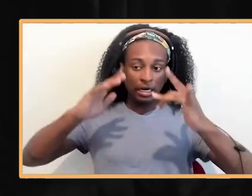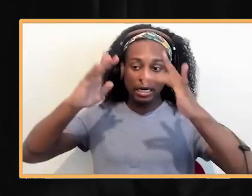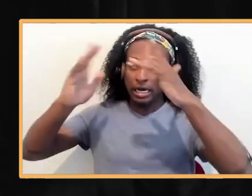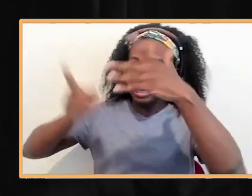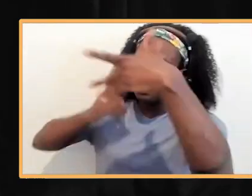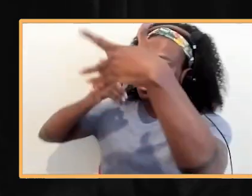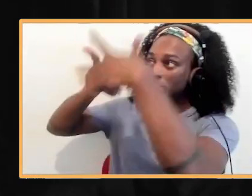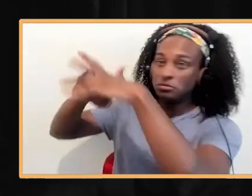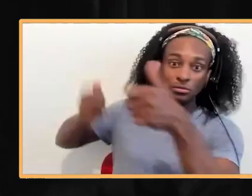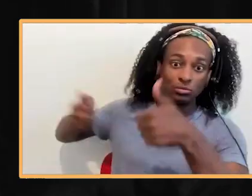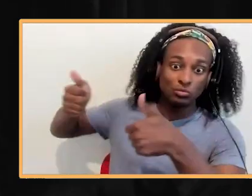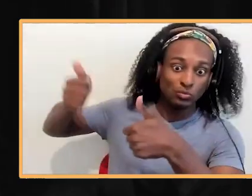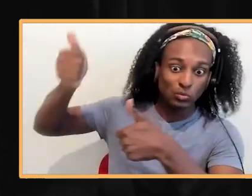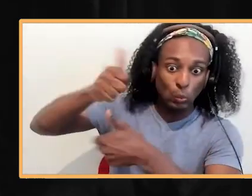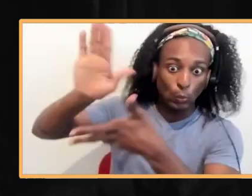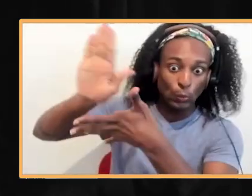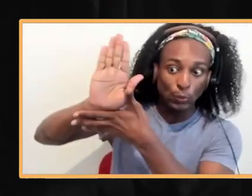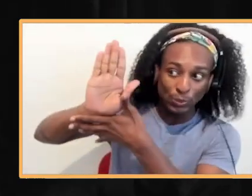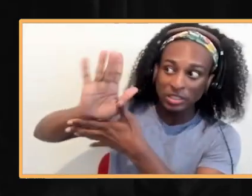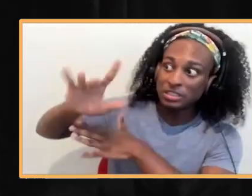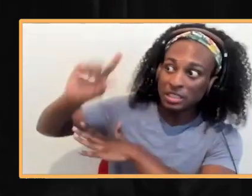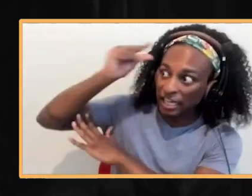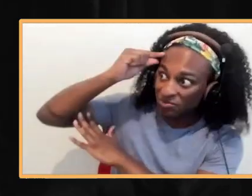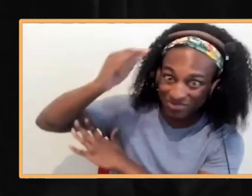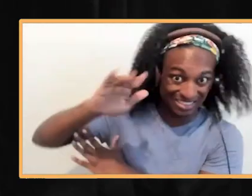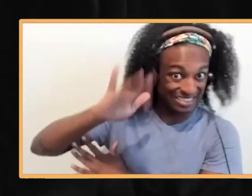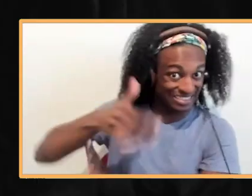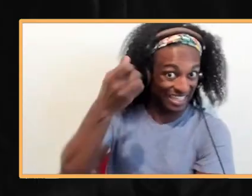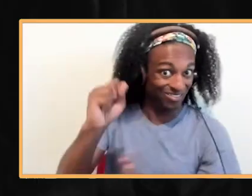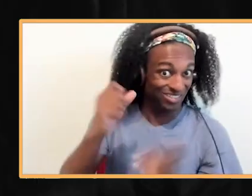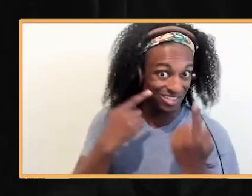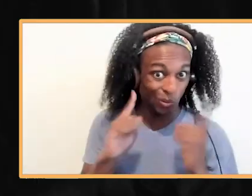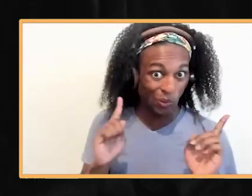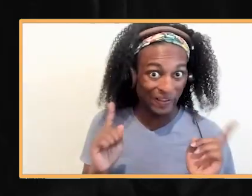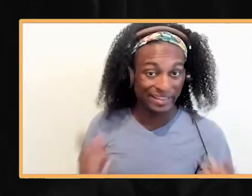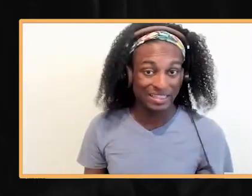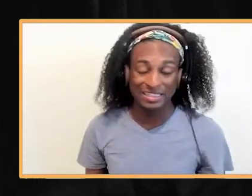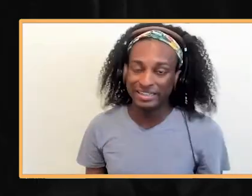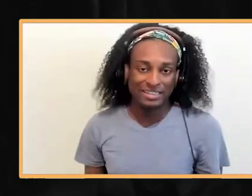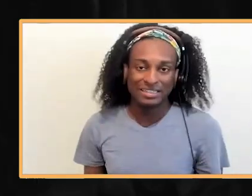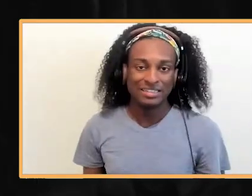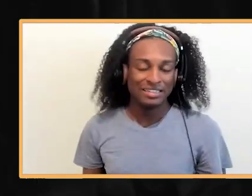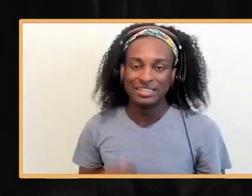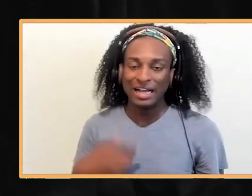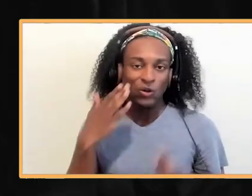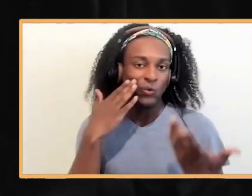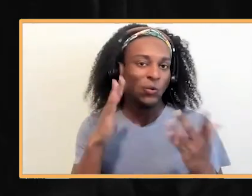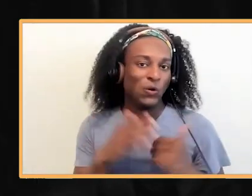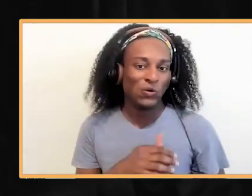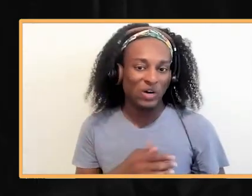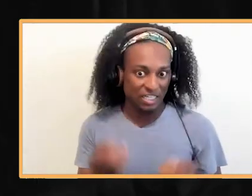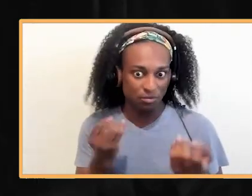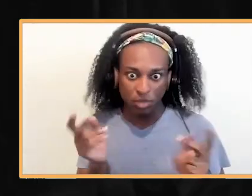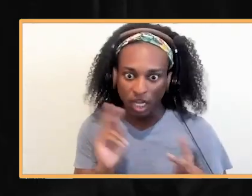And that's a difficult space to be in. And I think a lot of people kind of get stuck in that. And that's where, so it's not so much like